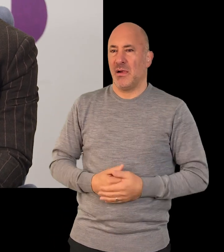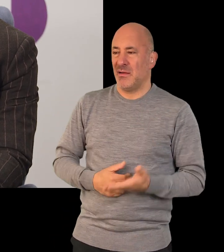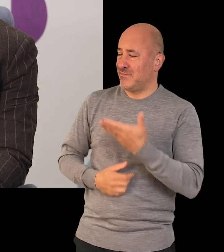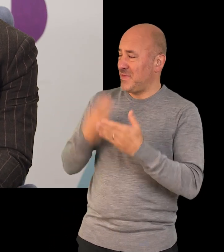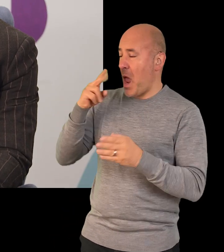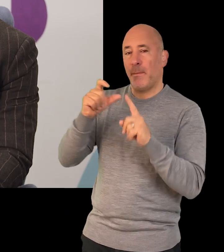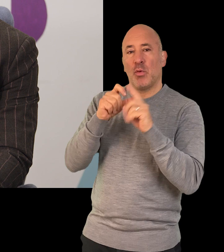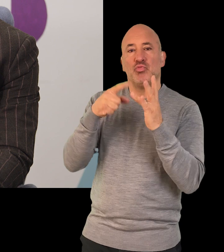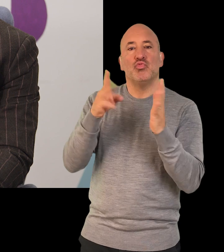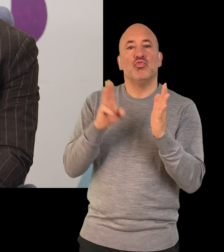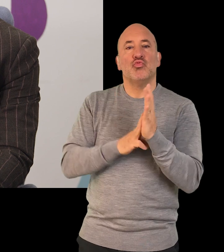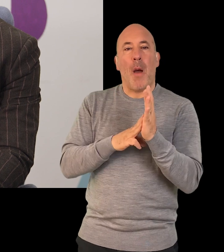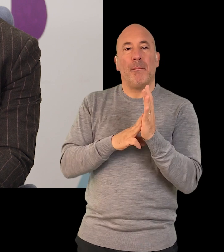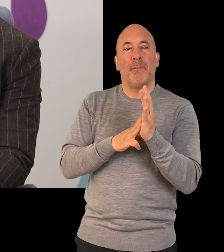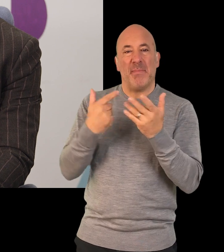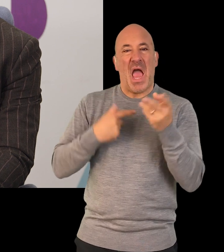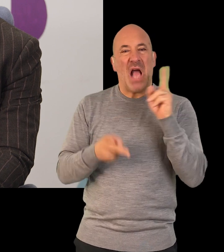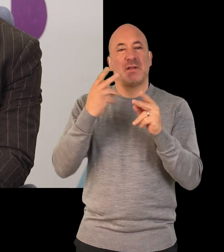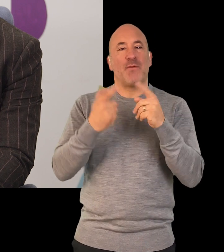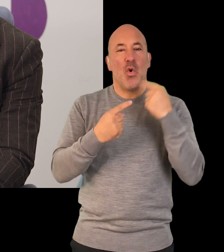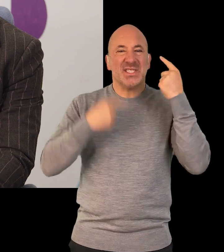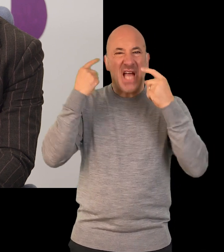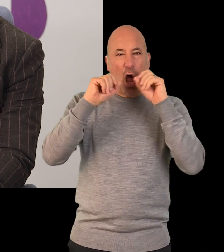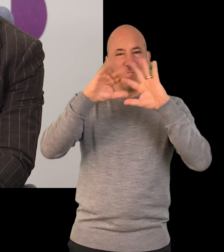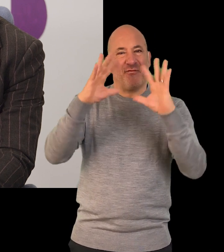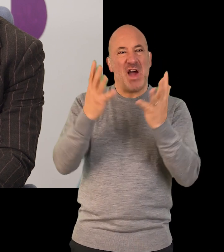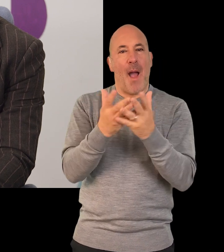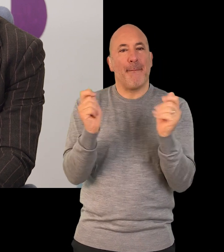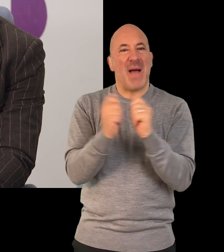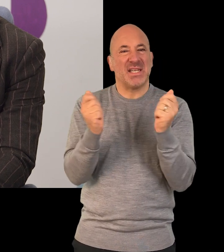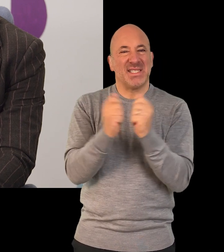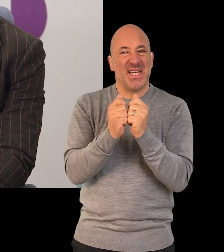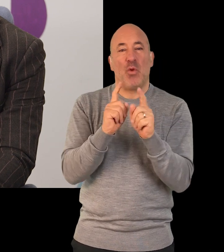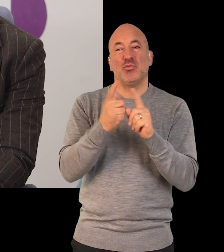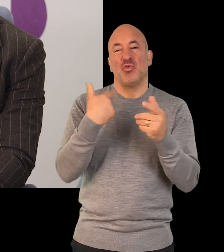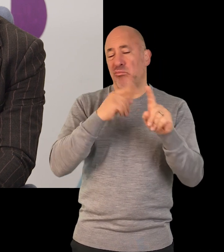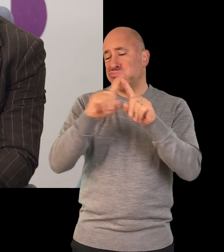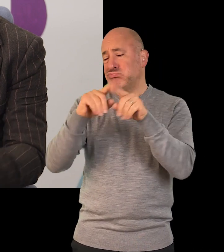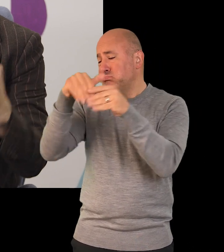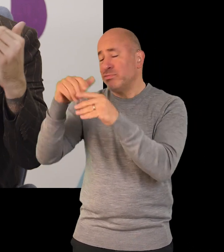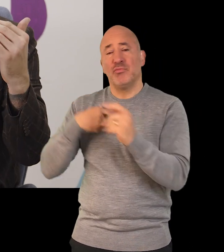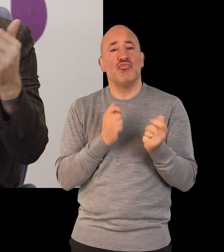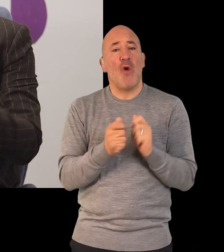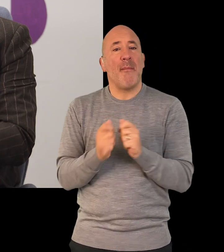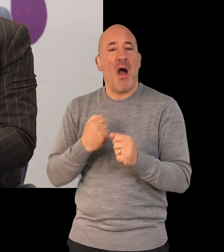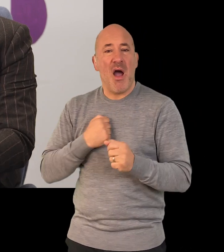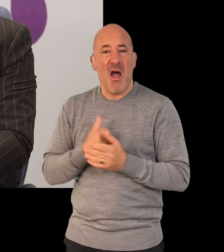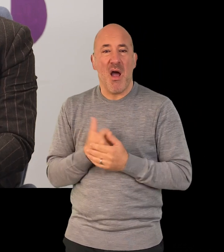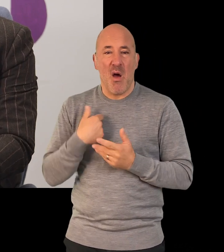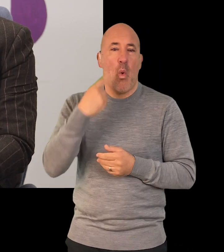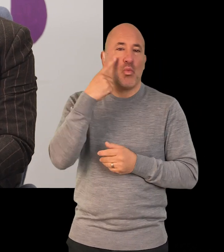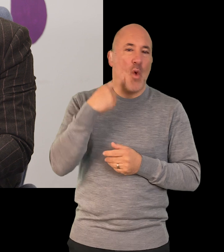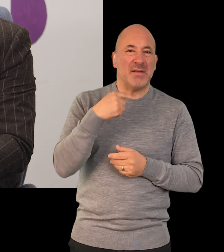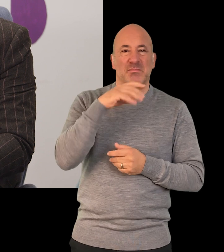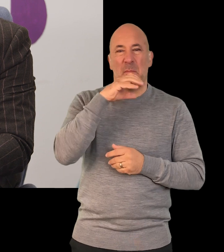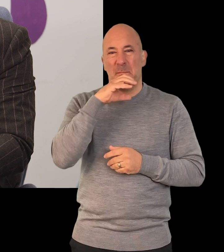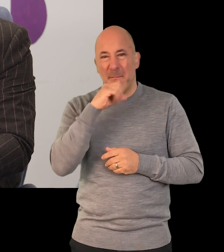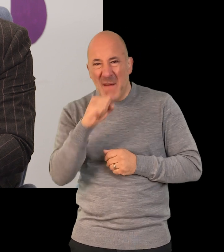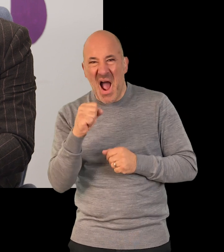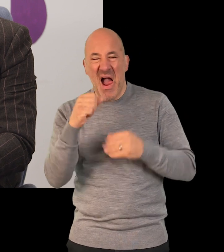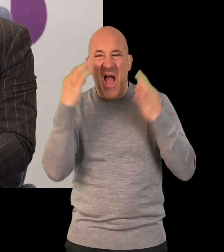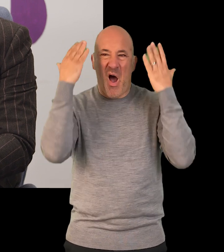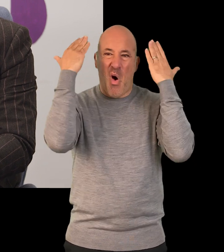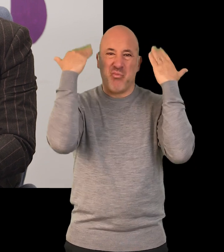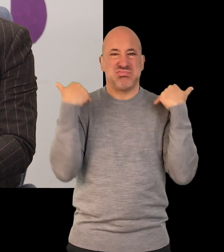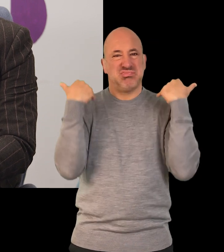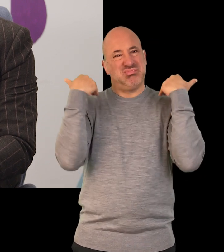Soundsphere magazine and a drummer in various bands. I am a white male with middle-length hair, I think, and I have cerebral